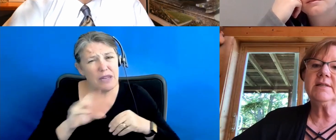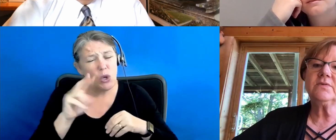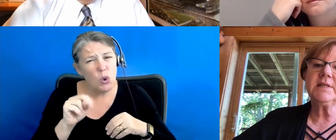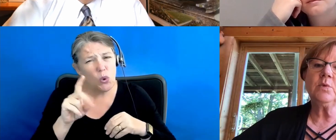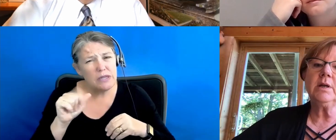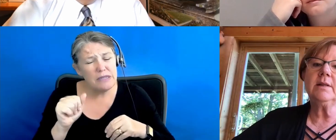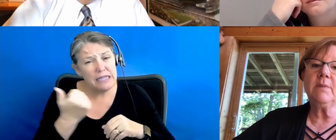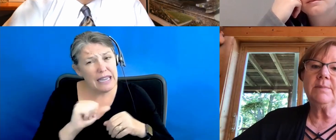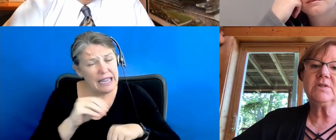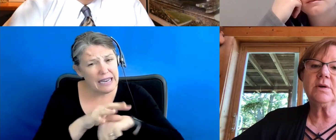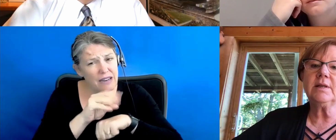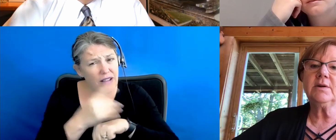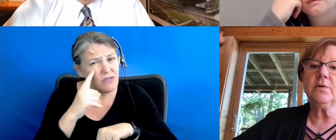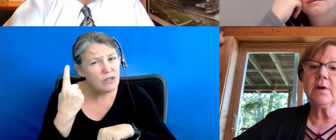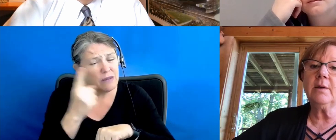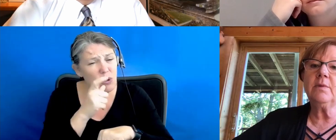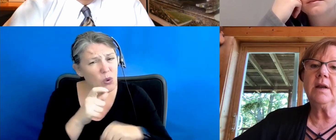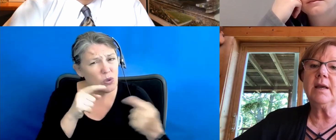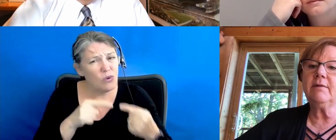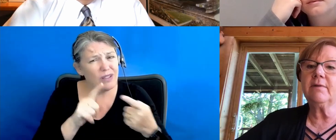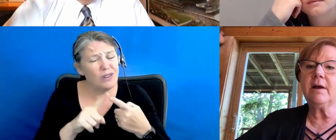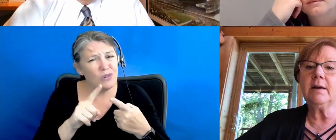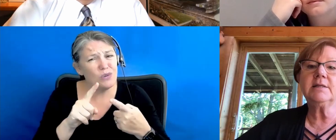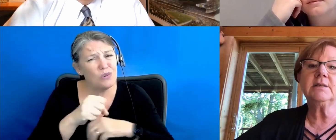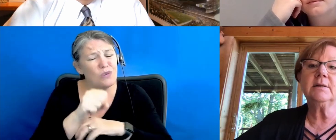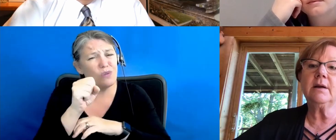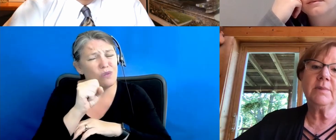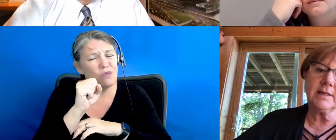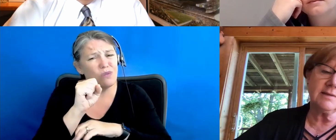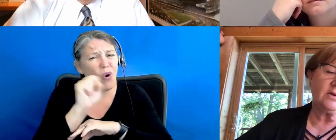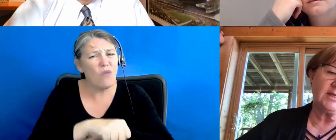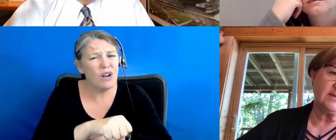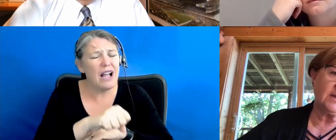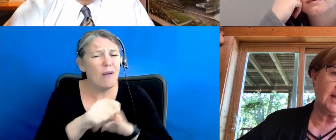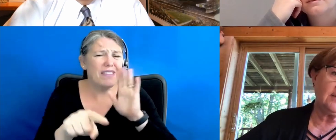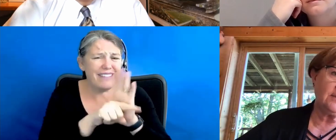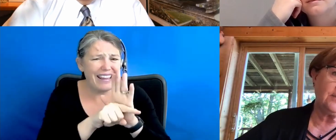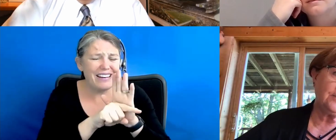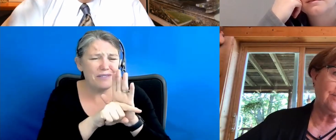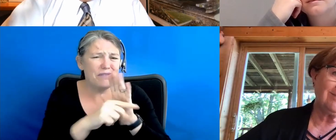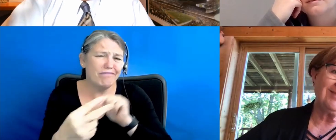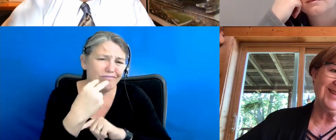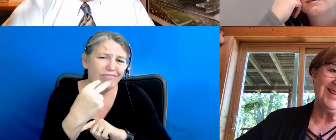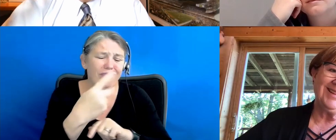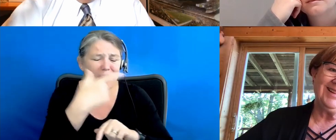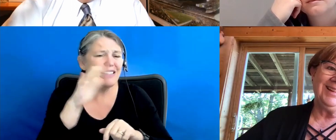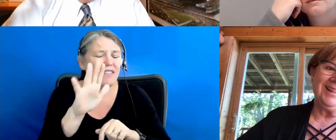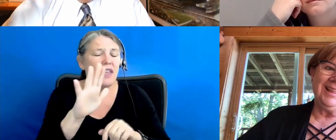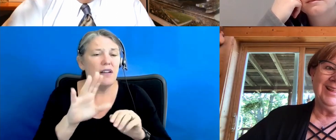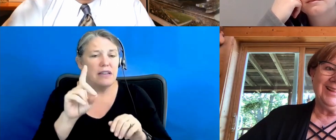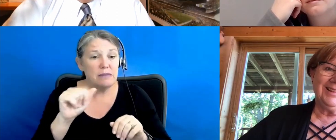any advice for someone that might be struggling to overcome the negative condemnation because of their disability? So